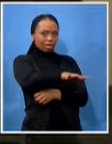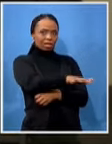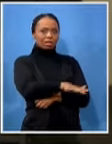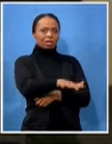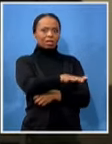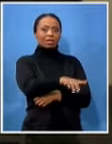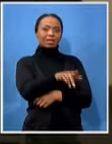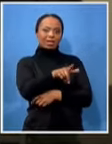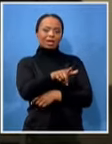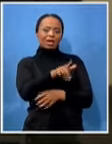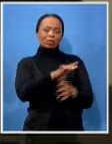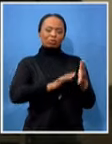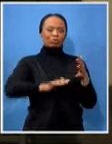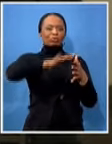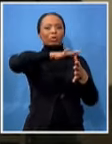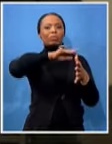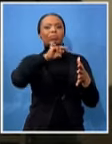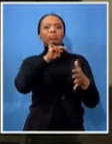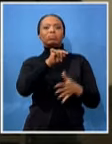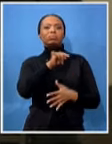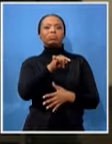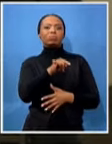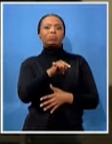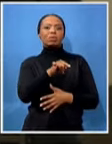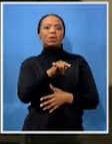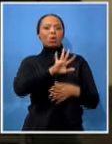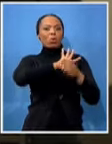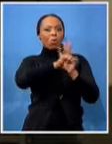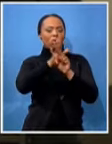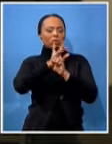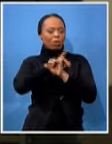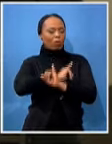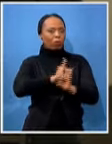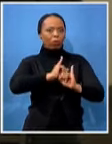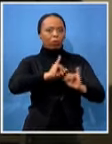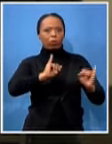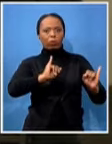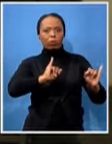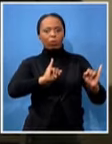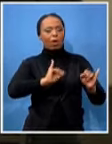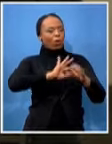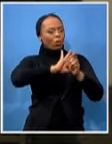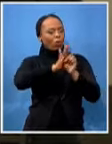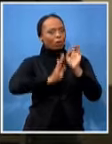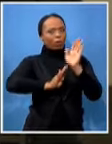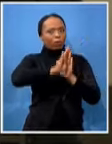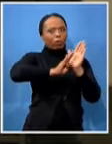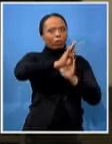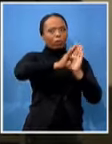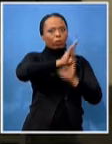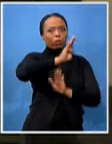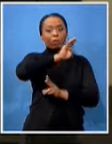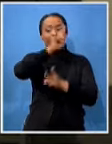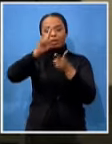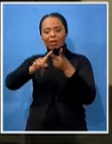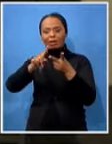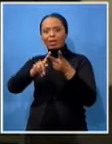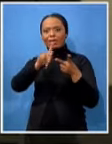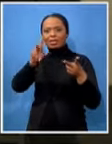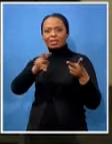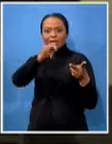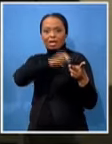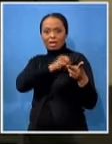the rate of infection. KZN is taking over now, and therefore we're going to be discussing with them